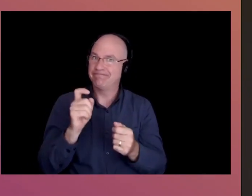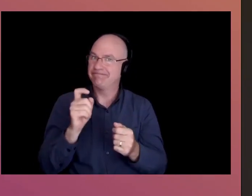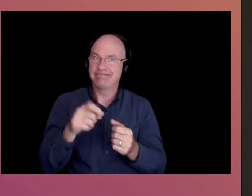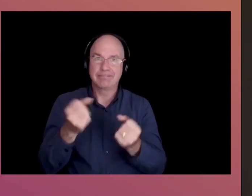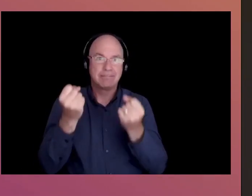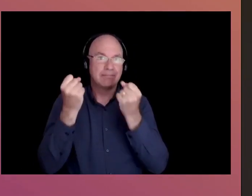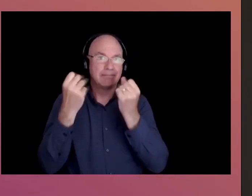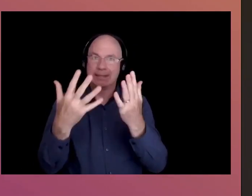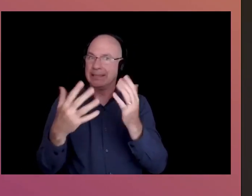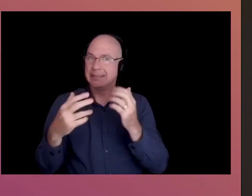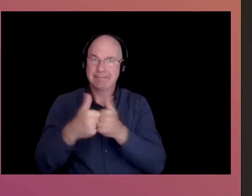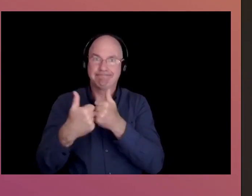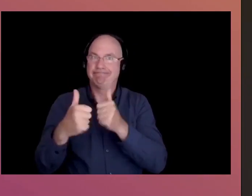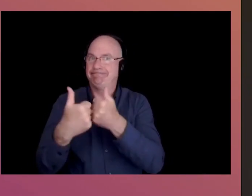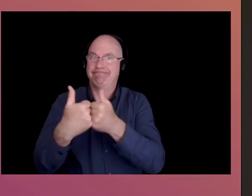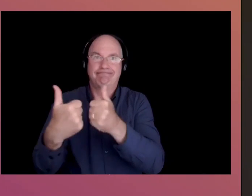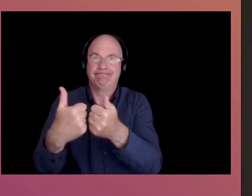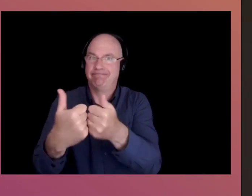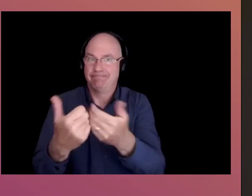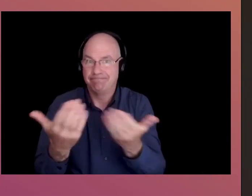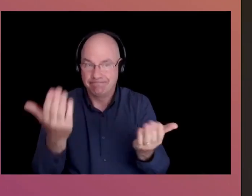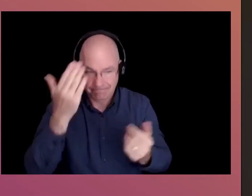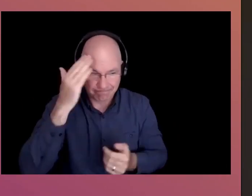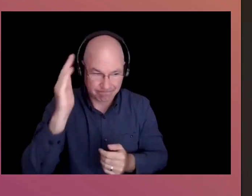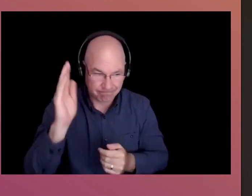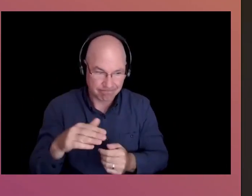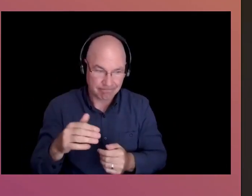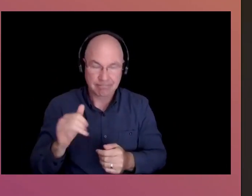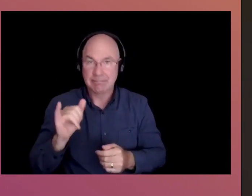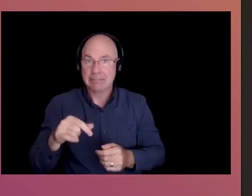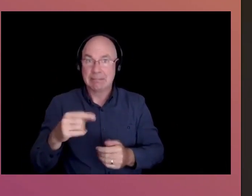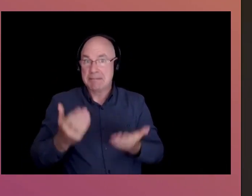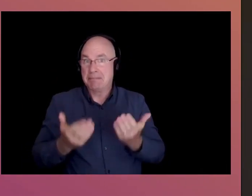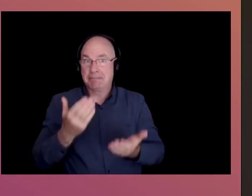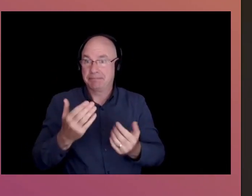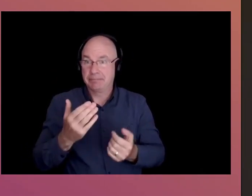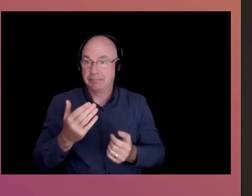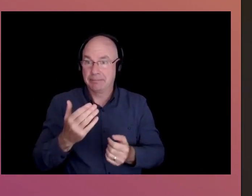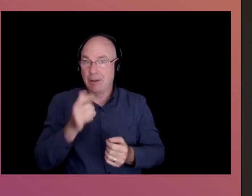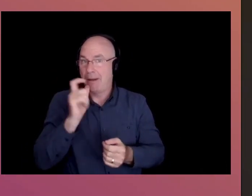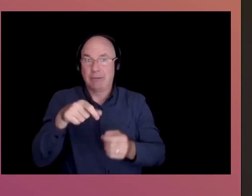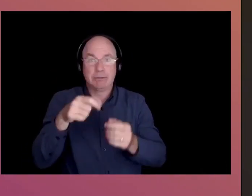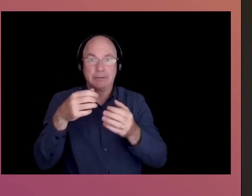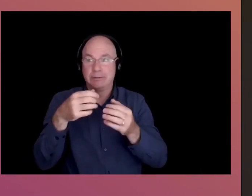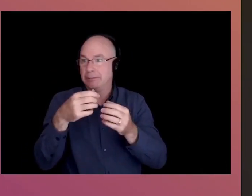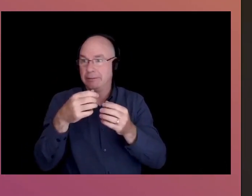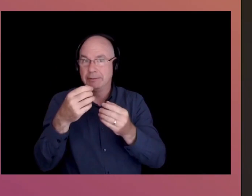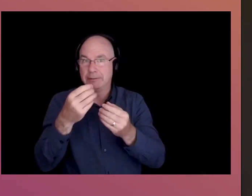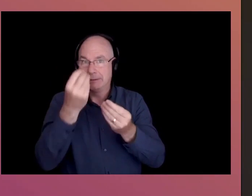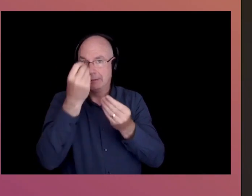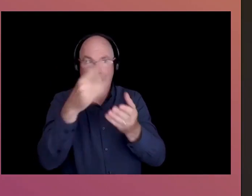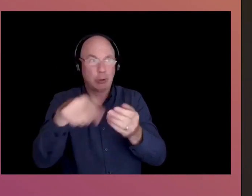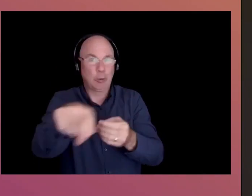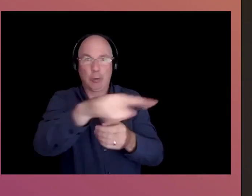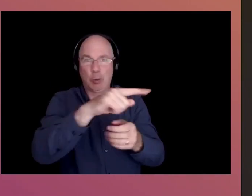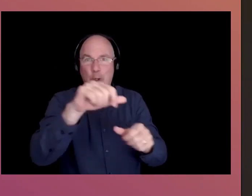challenges. You know, I think maybe I don't need to tell any computer science area. I